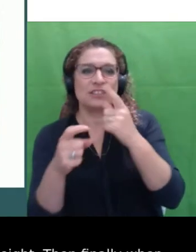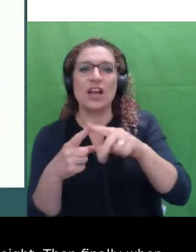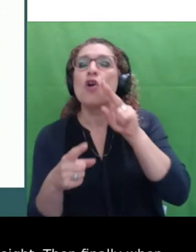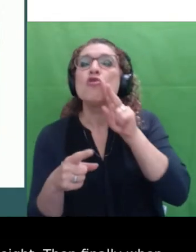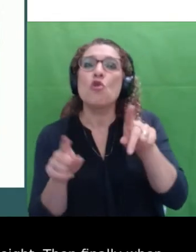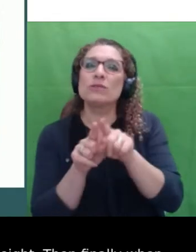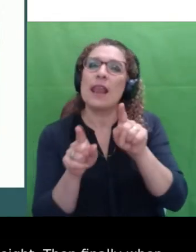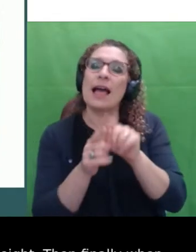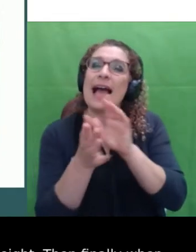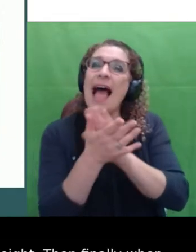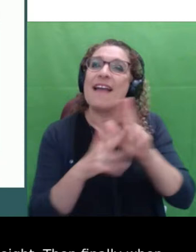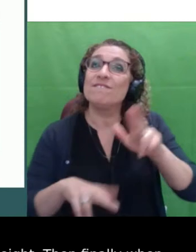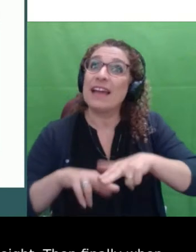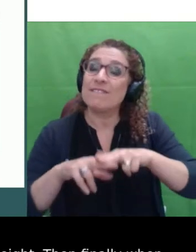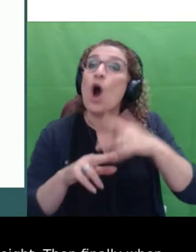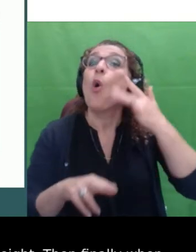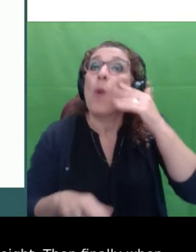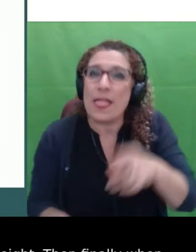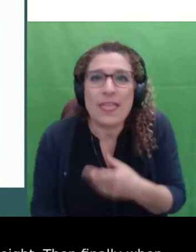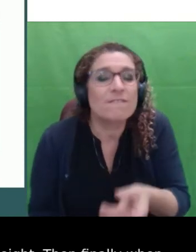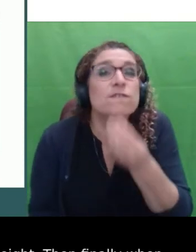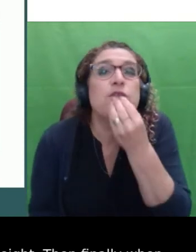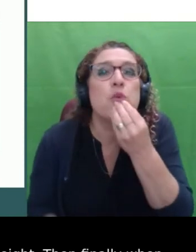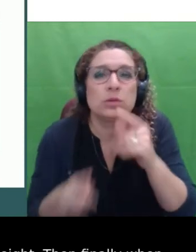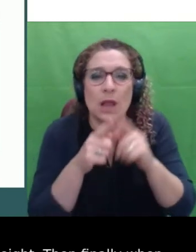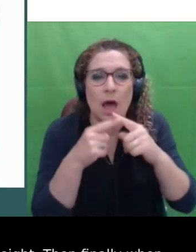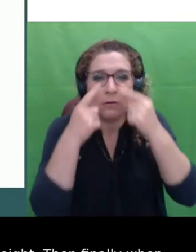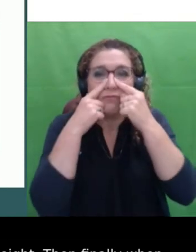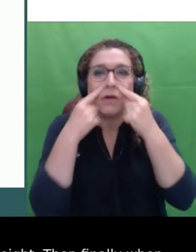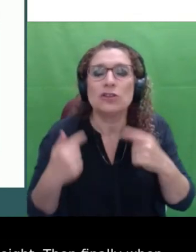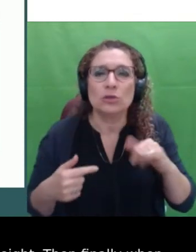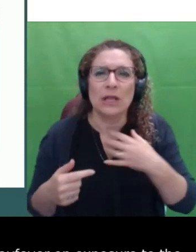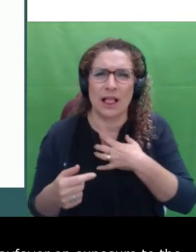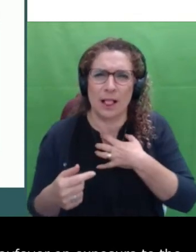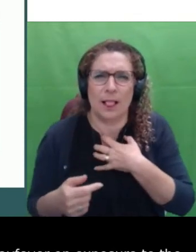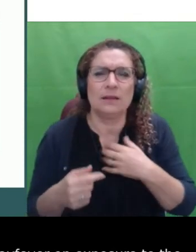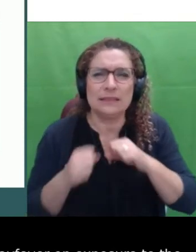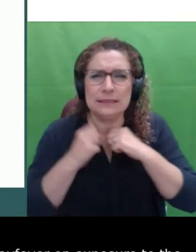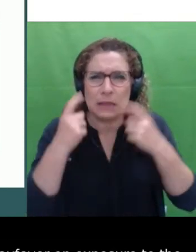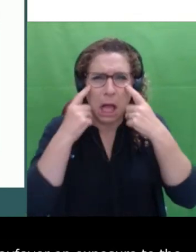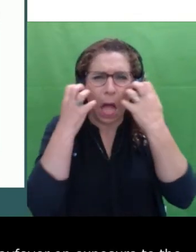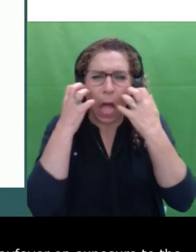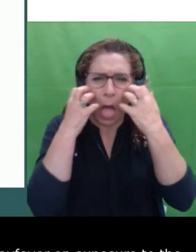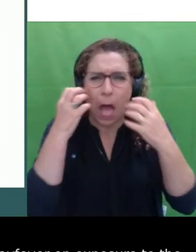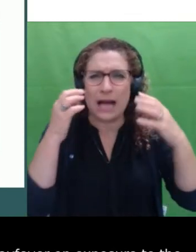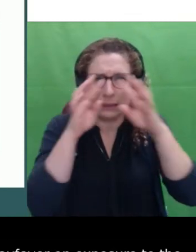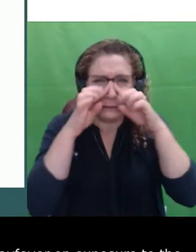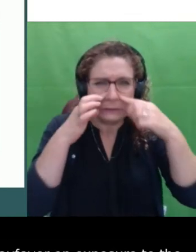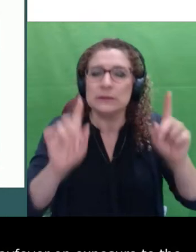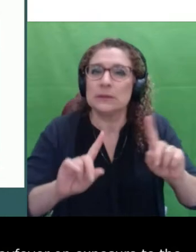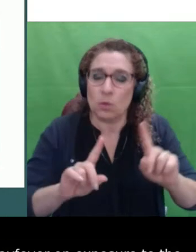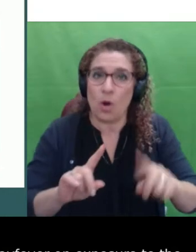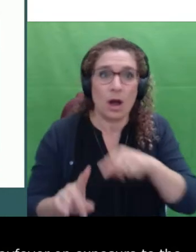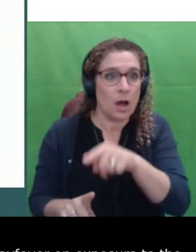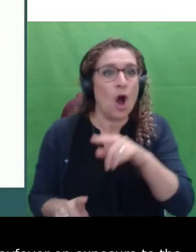to the food that they're allergic to so runny nose congestion sneezing itchy eyes all potential signs of anaphylaxis so coughing wheezing